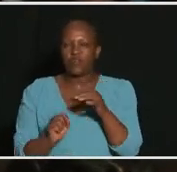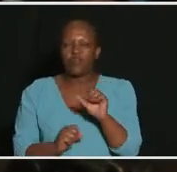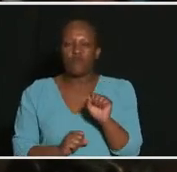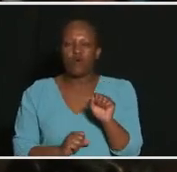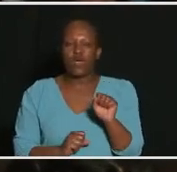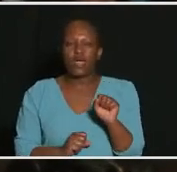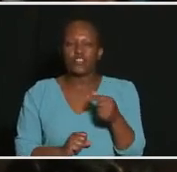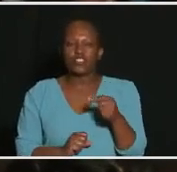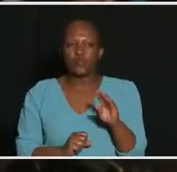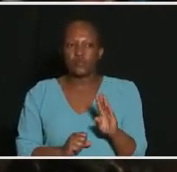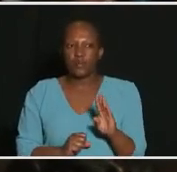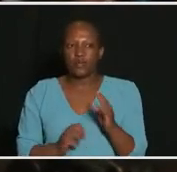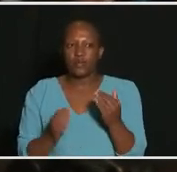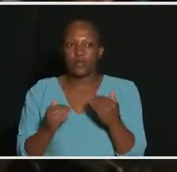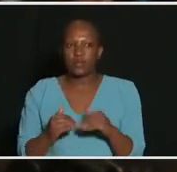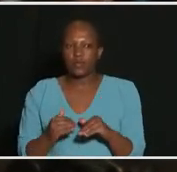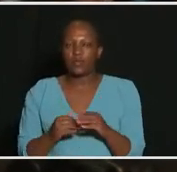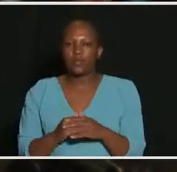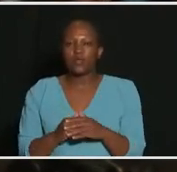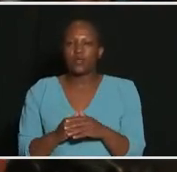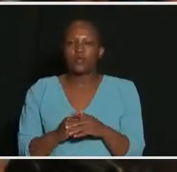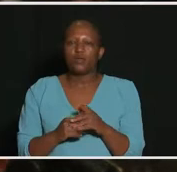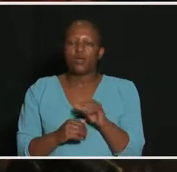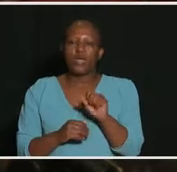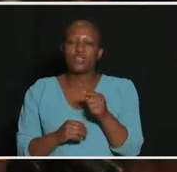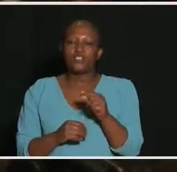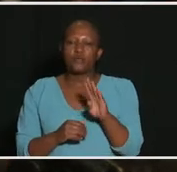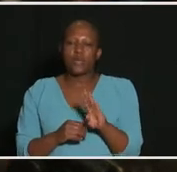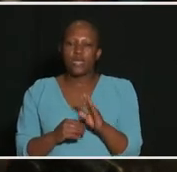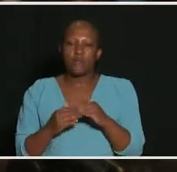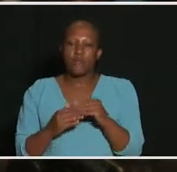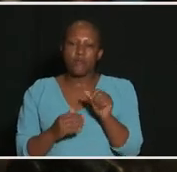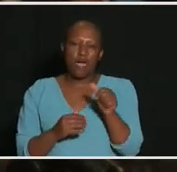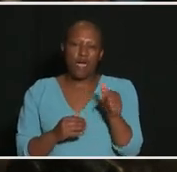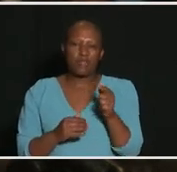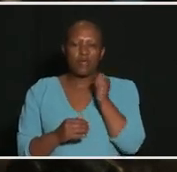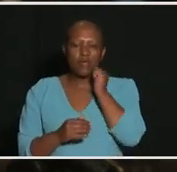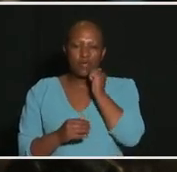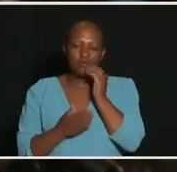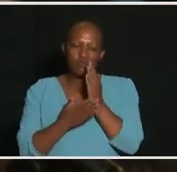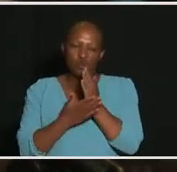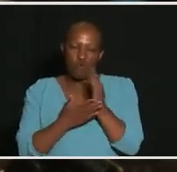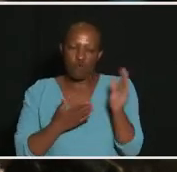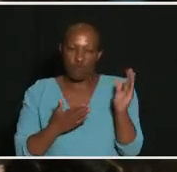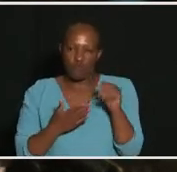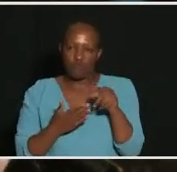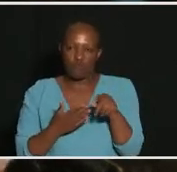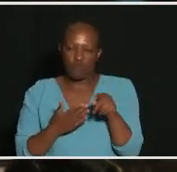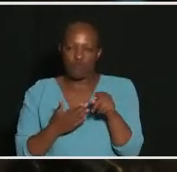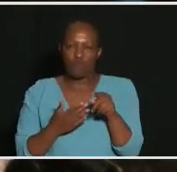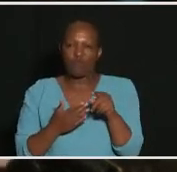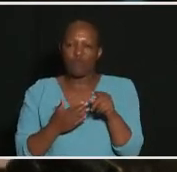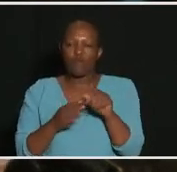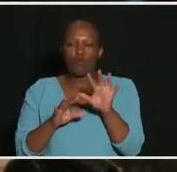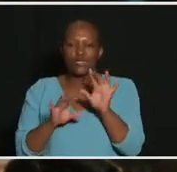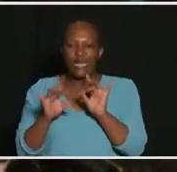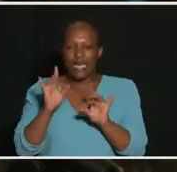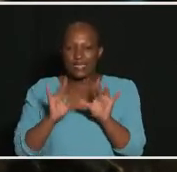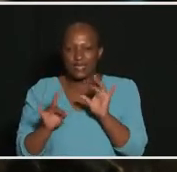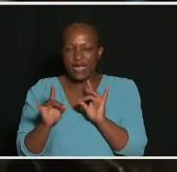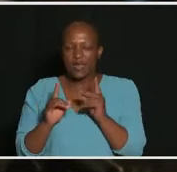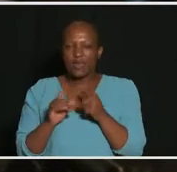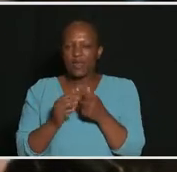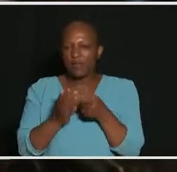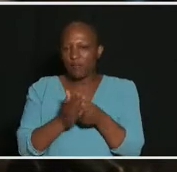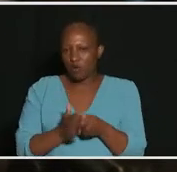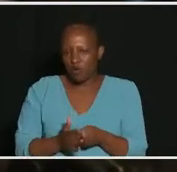sgps then on recusal of SGP members and any other member of the panel with regards to selection procurement